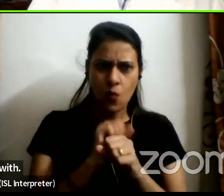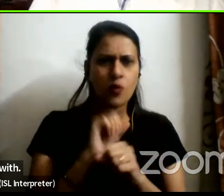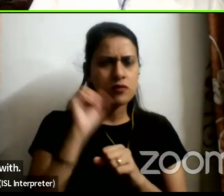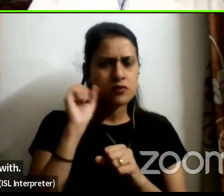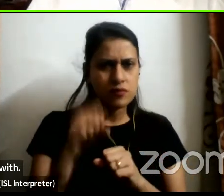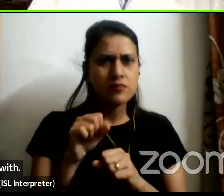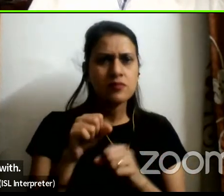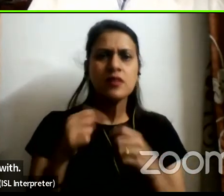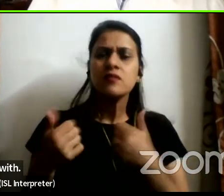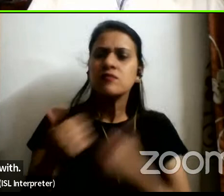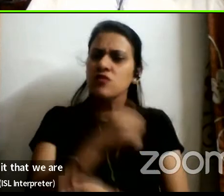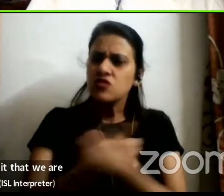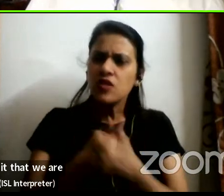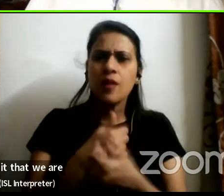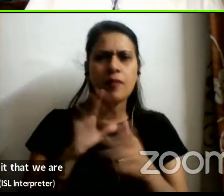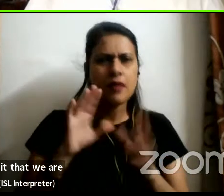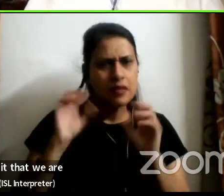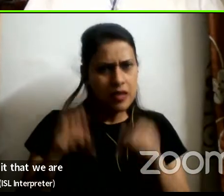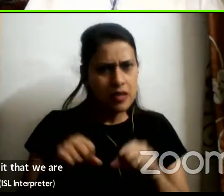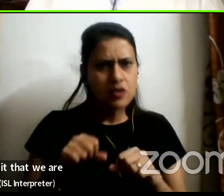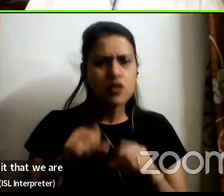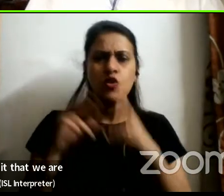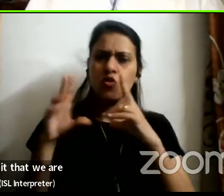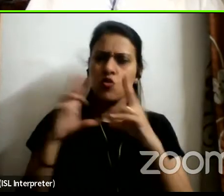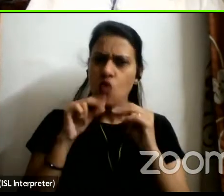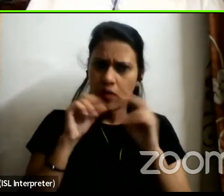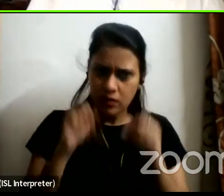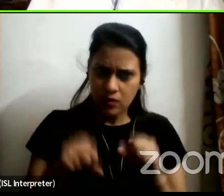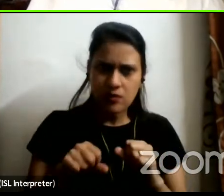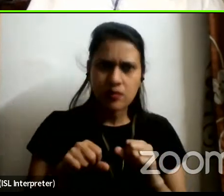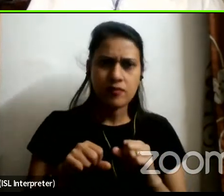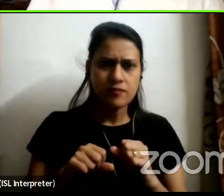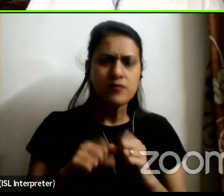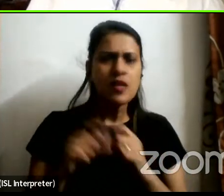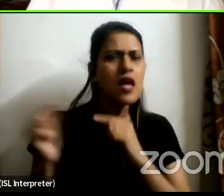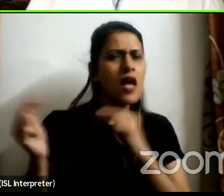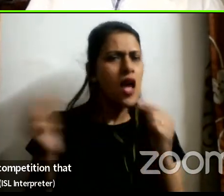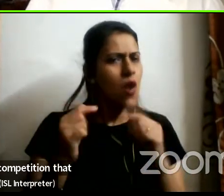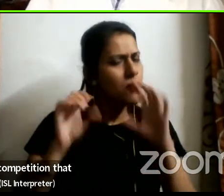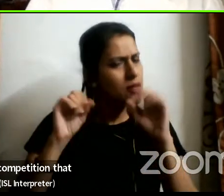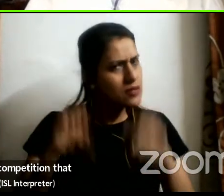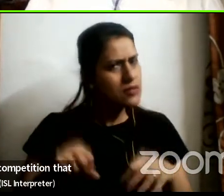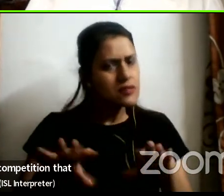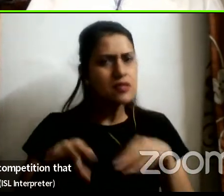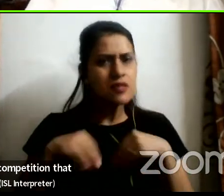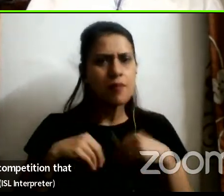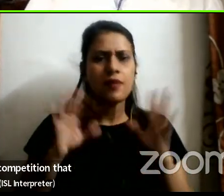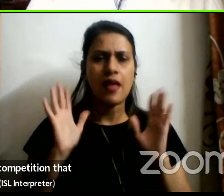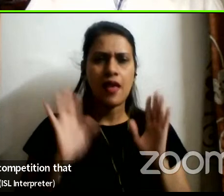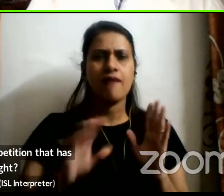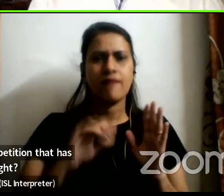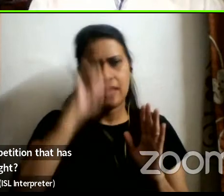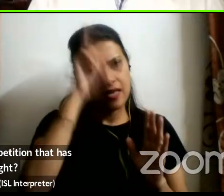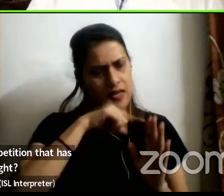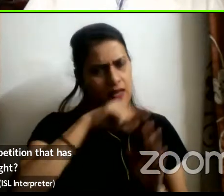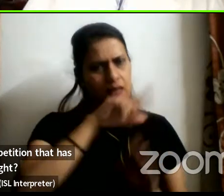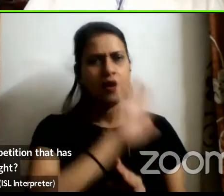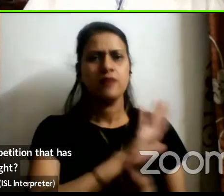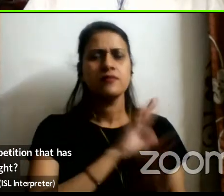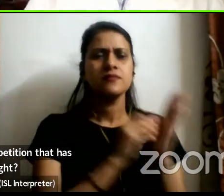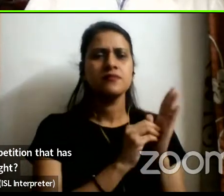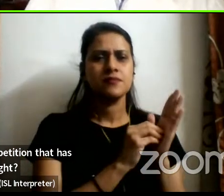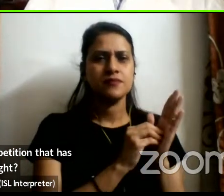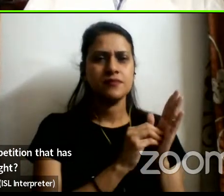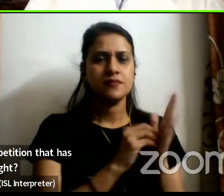are challenging it, we are talking about it, which means Competition Act has really taken off in India, right? And competition law is something that people talk about.